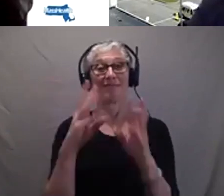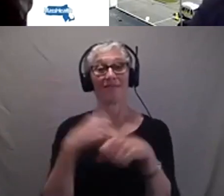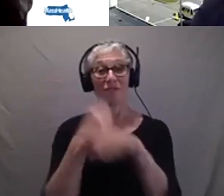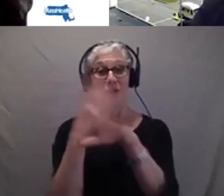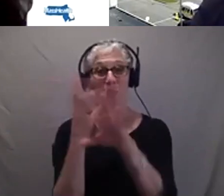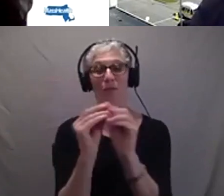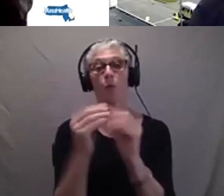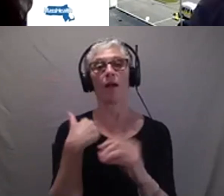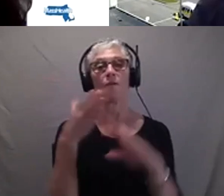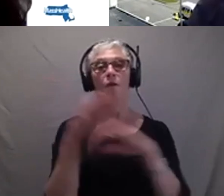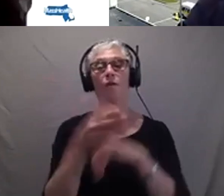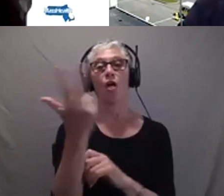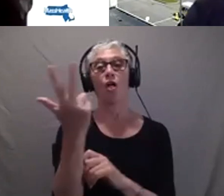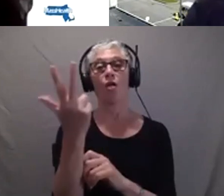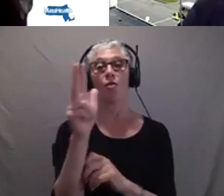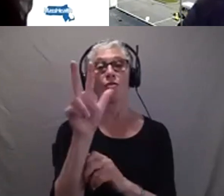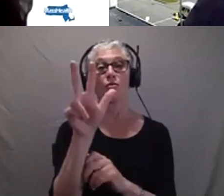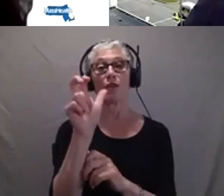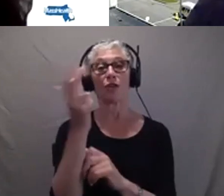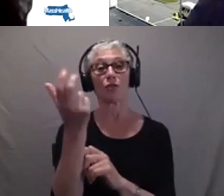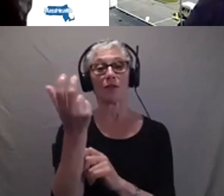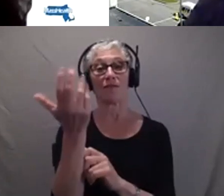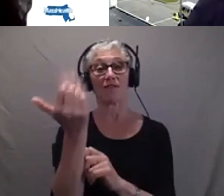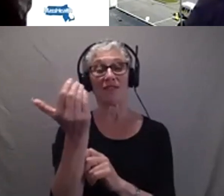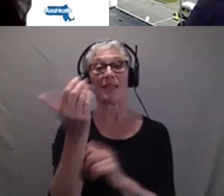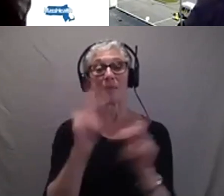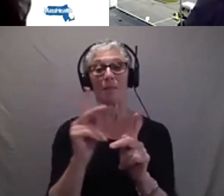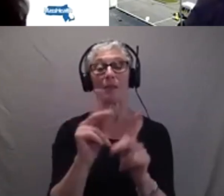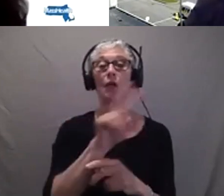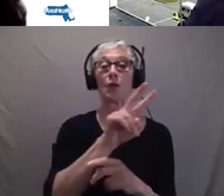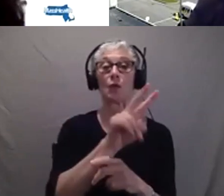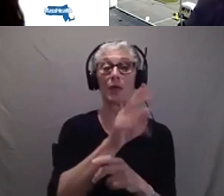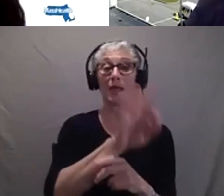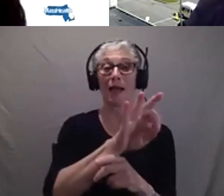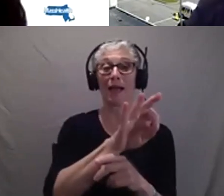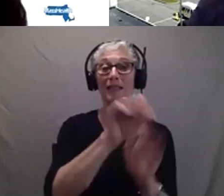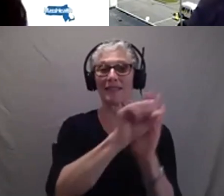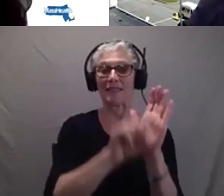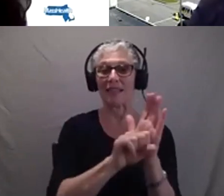attendees from 19 states and a total of 23 languages that are represented in our event.